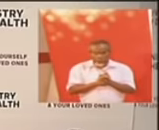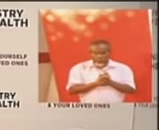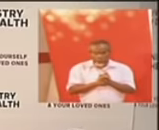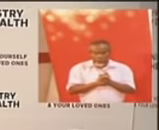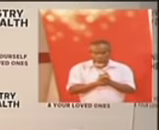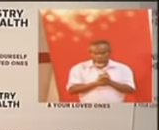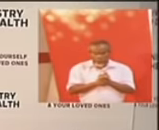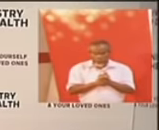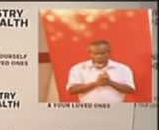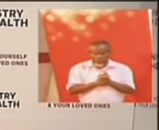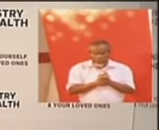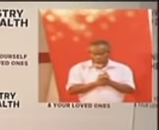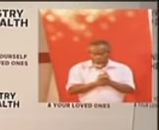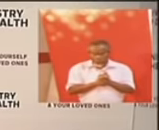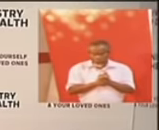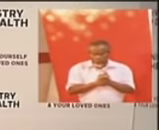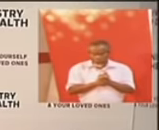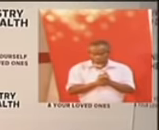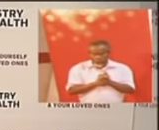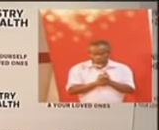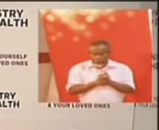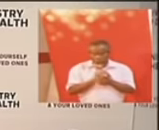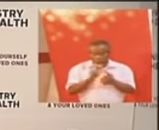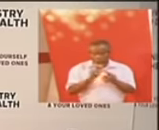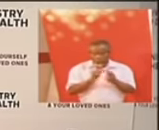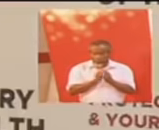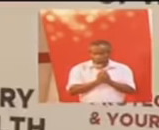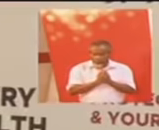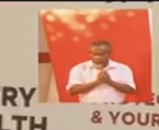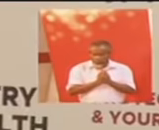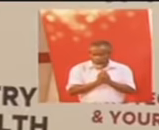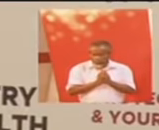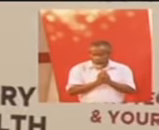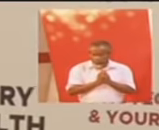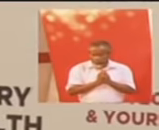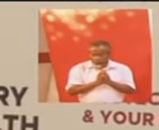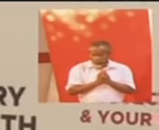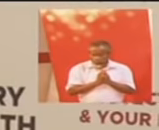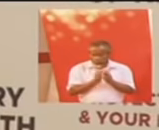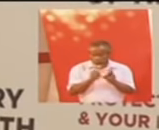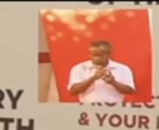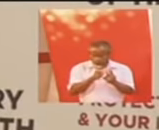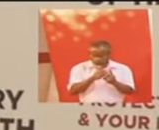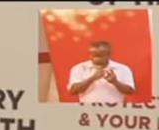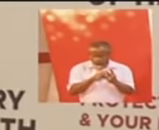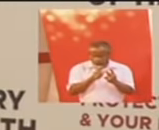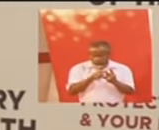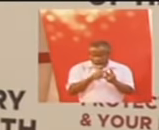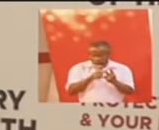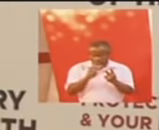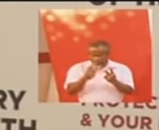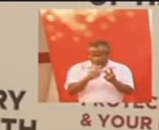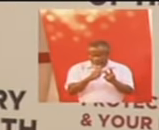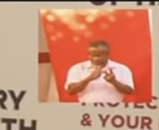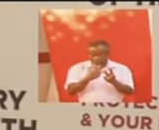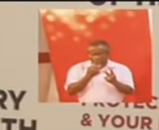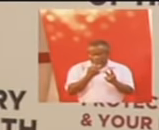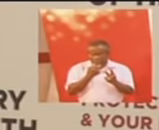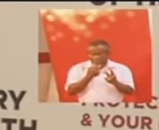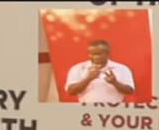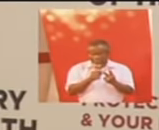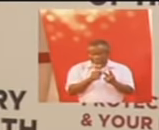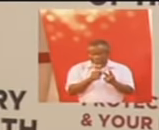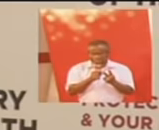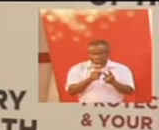Go ahead. So I'll start with the response to the second part of the question. And yes, we sometimes